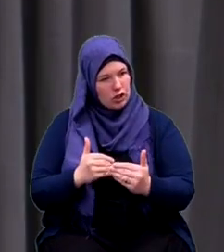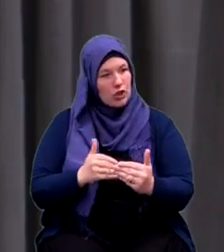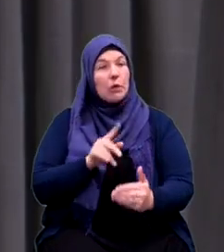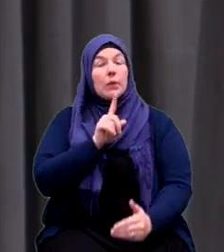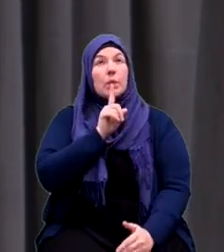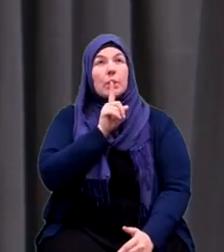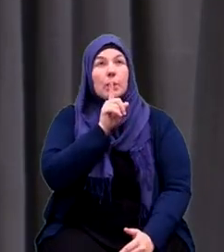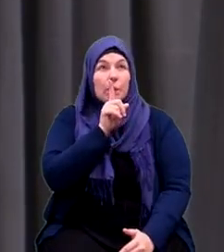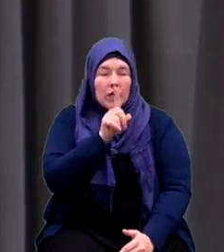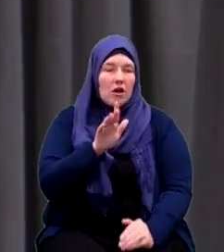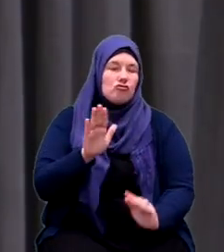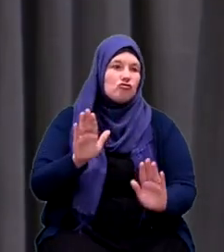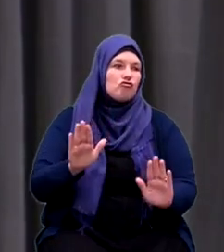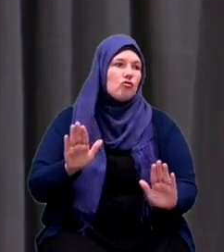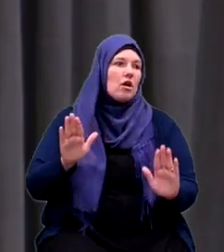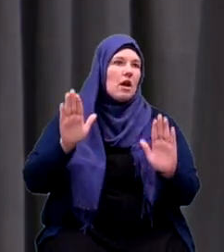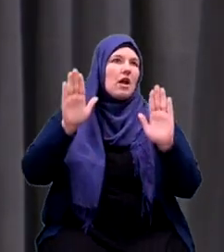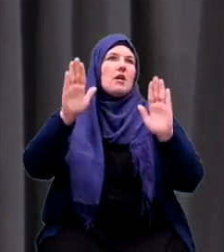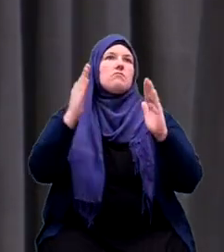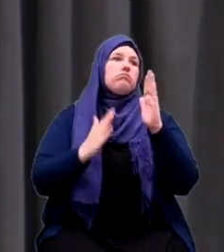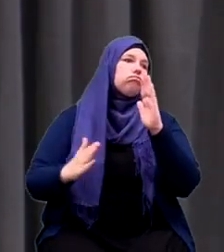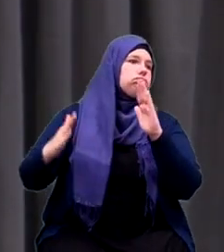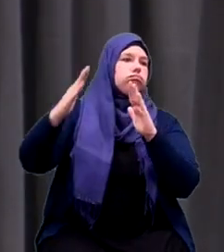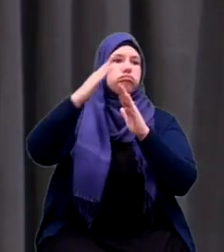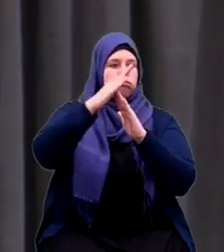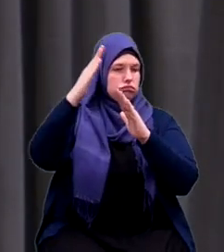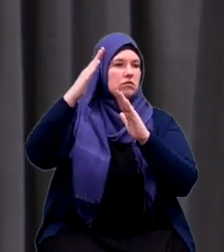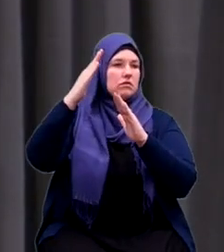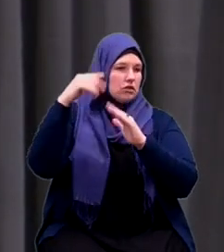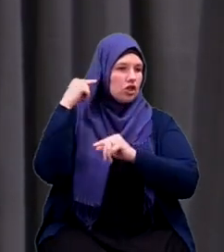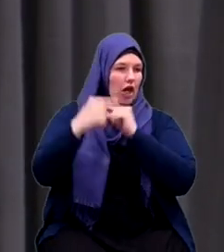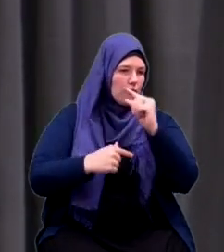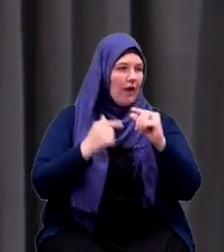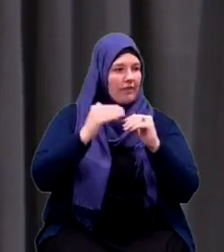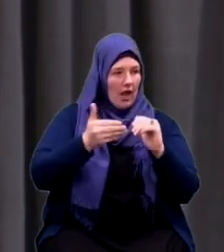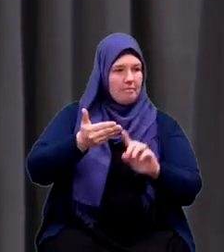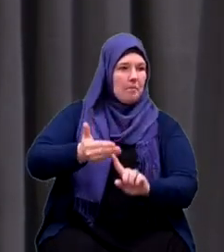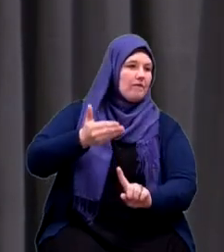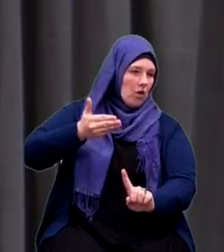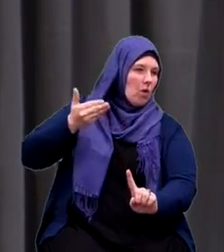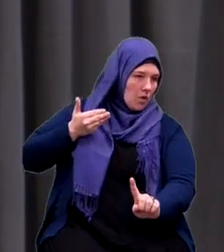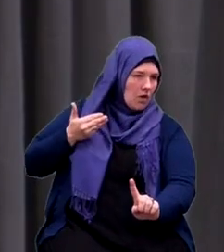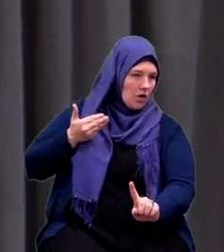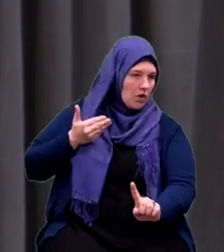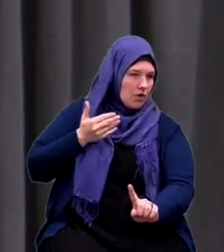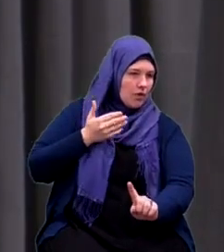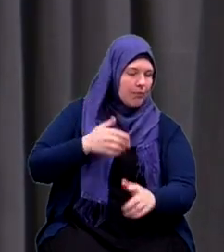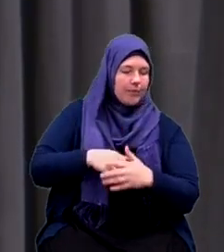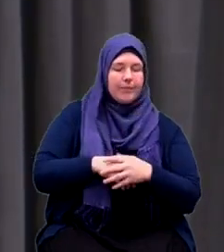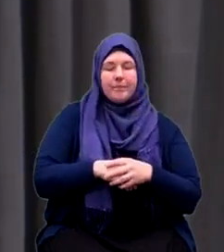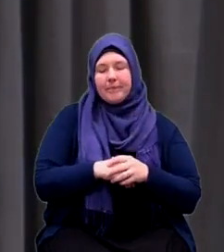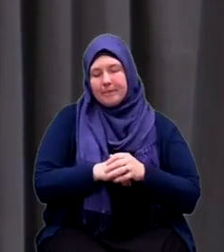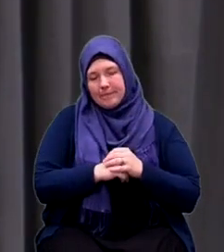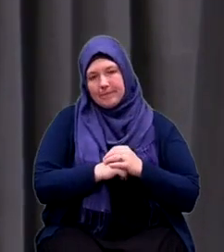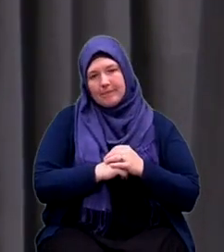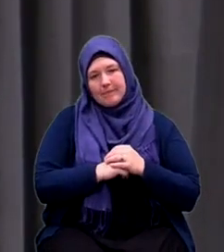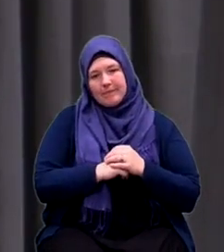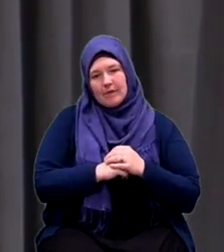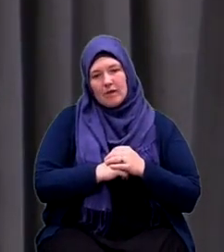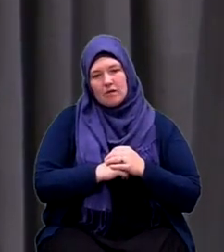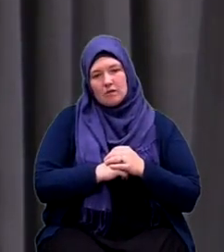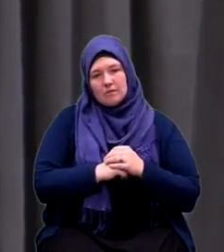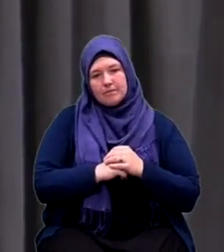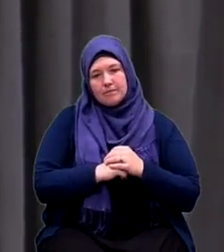a real greater generation than their fathers and grandfathers and mothers.